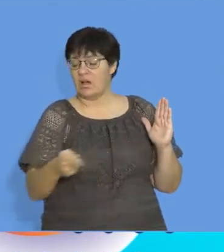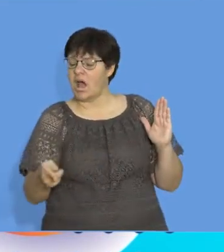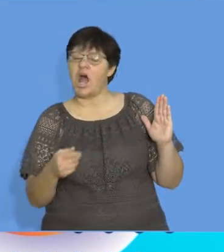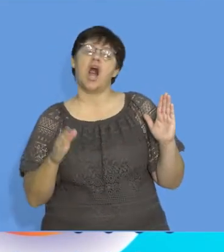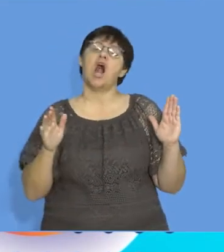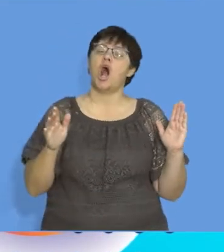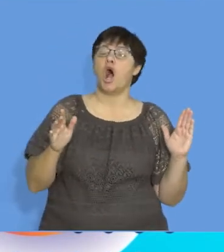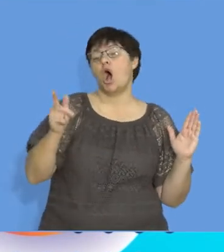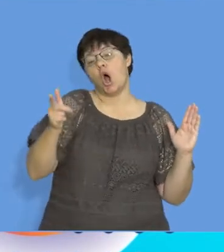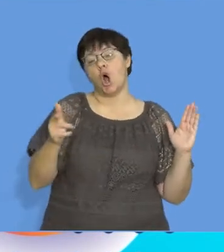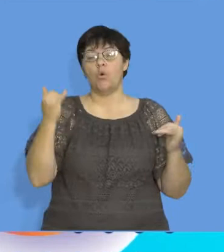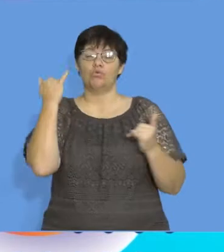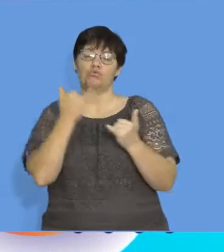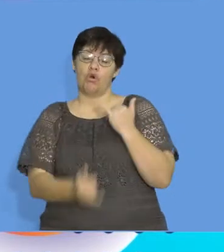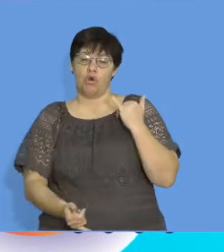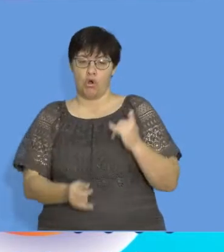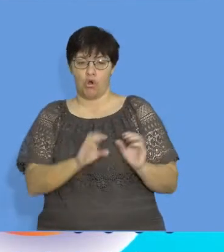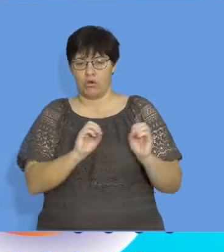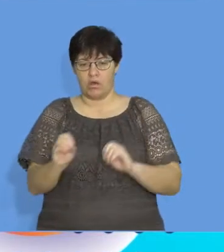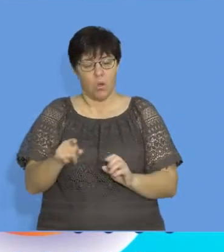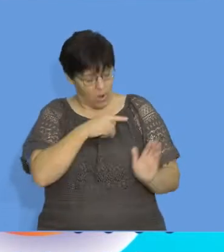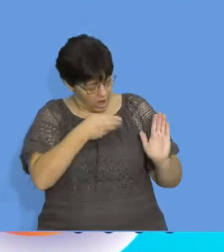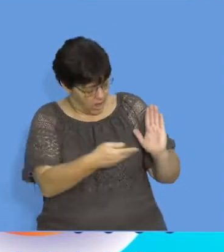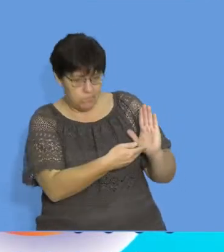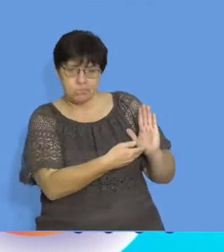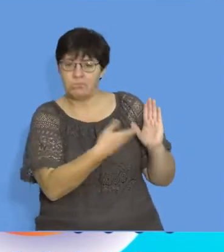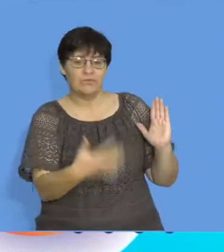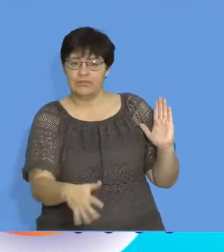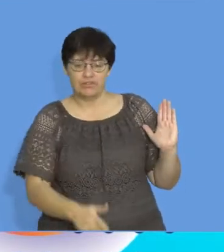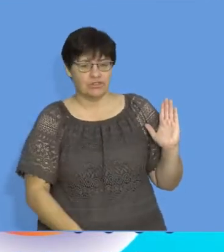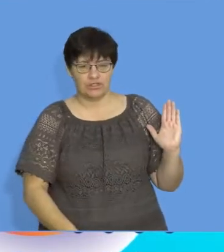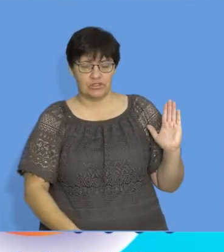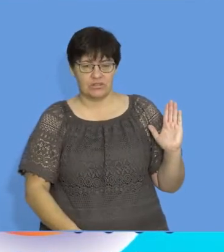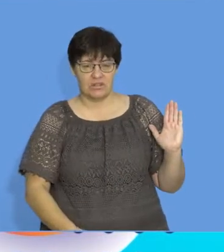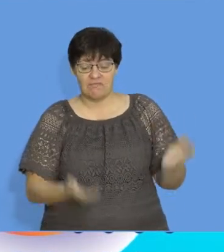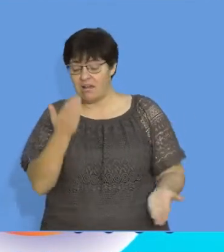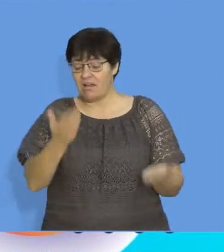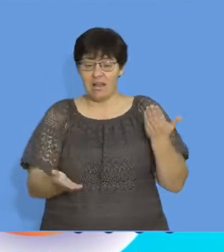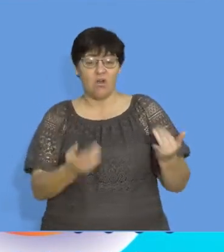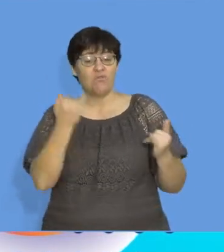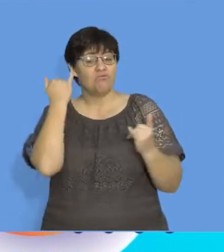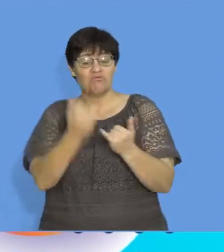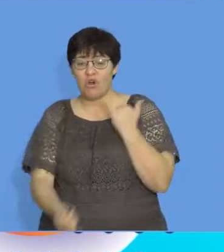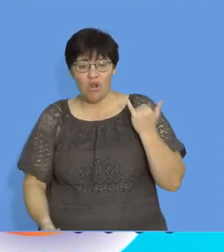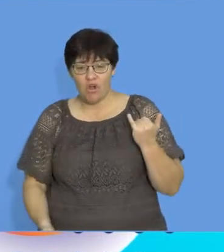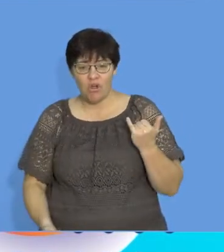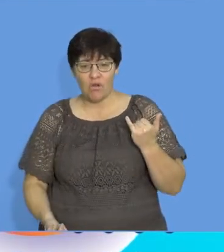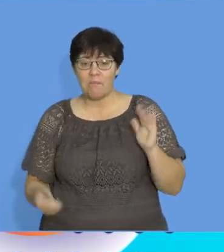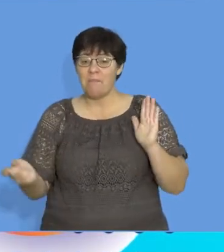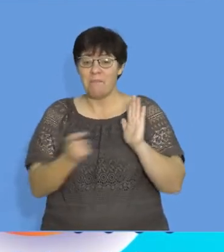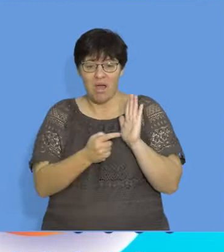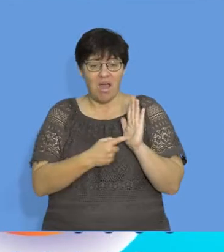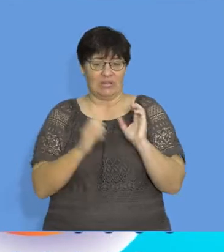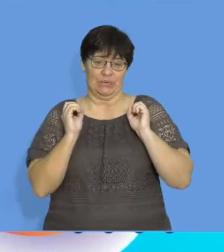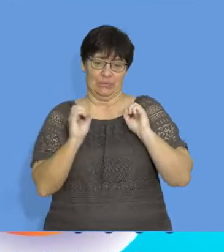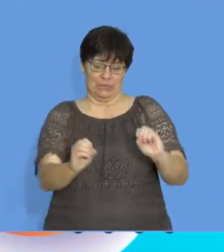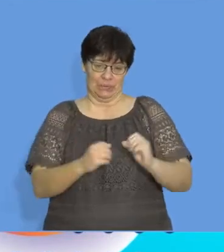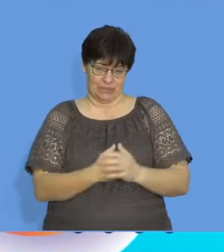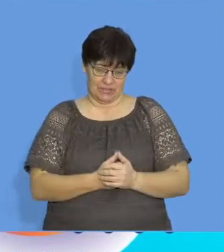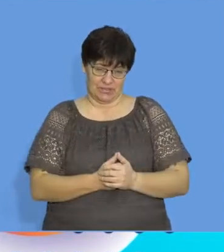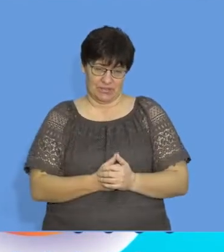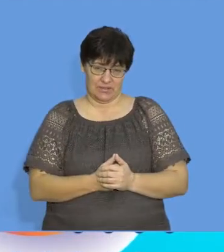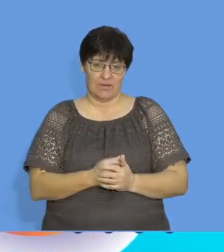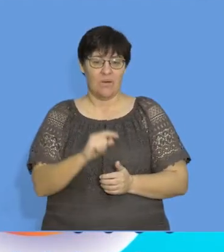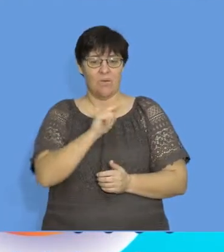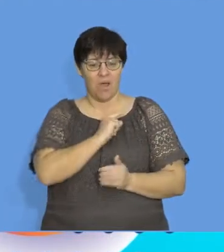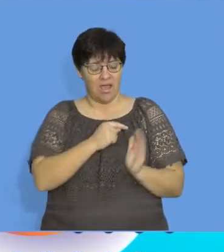you leeway if you've written them wrong. And if you write the equation wrong, you actually can't get any marks because